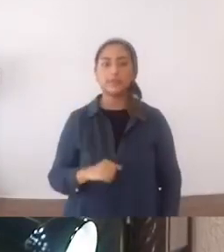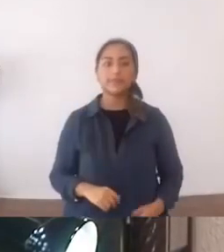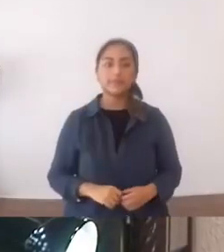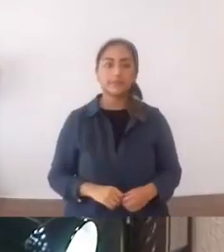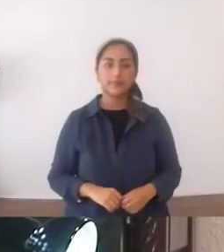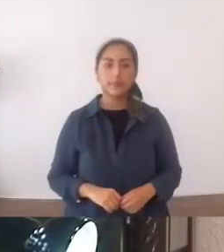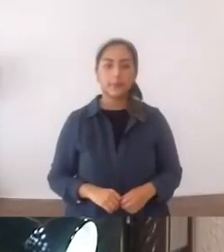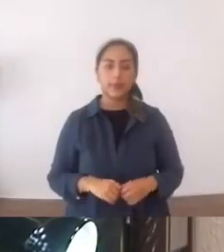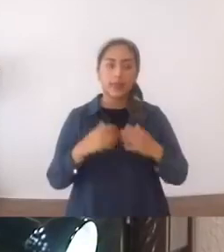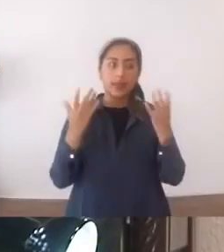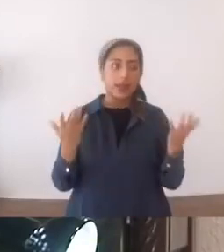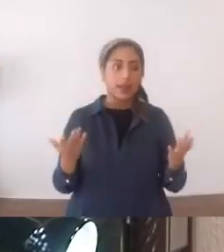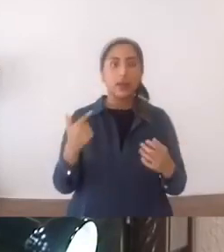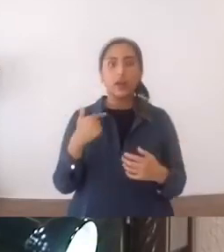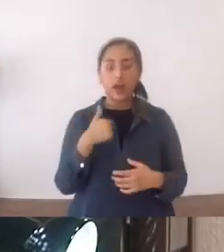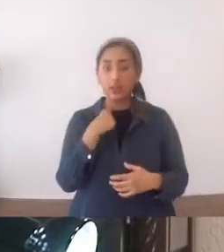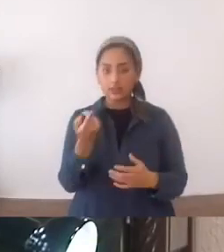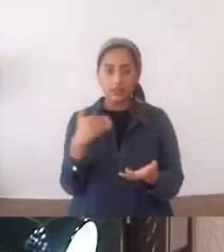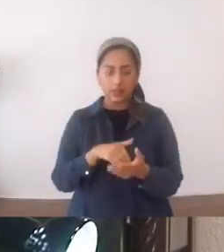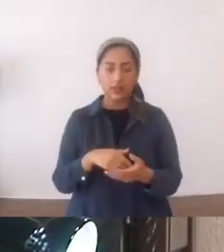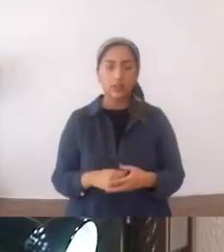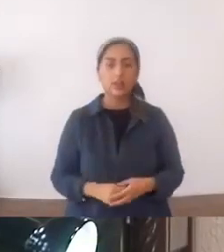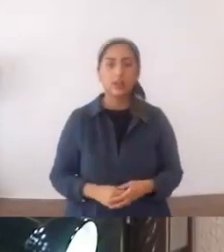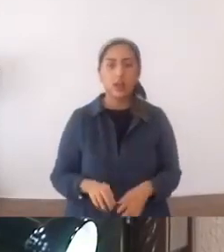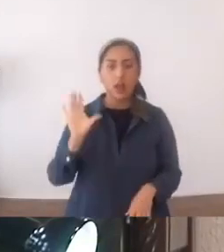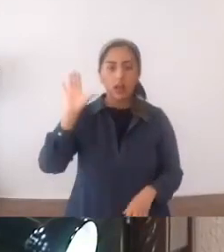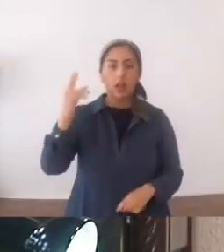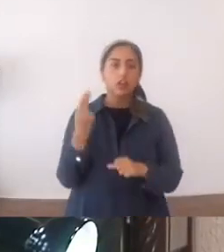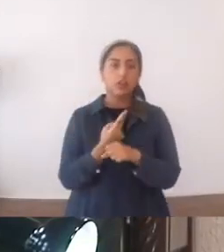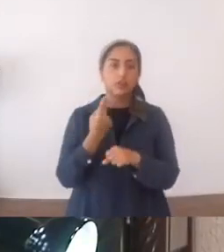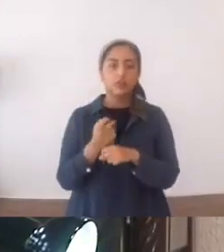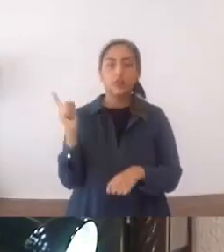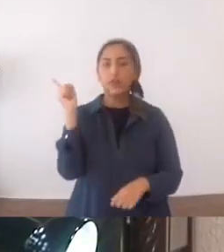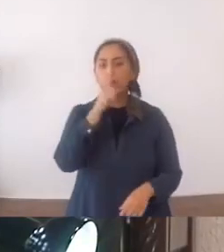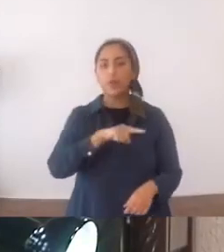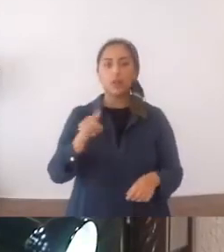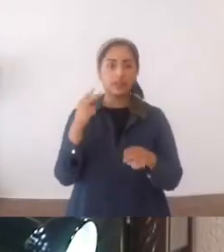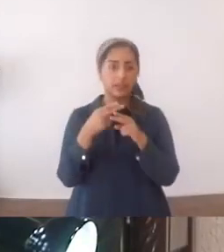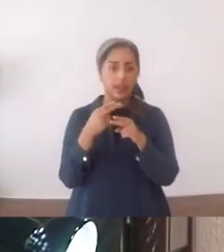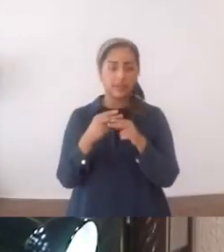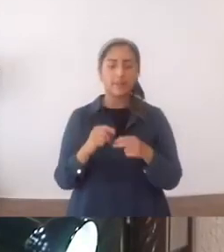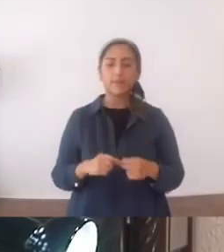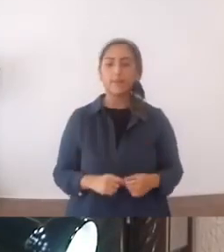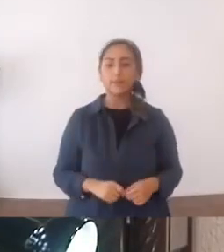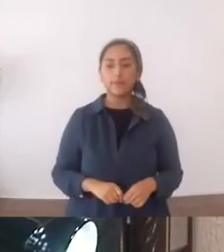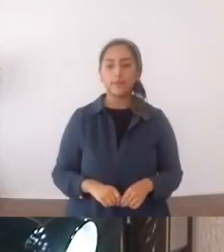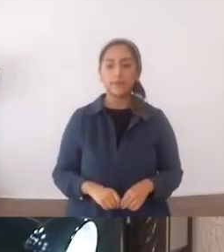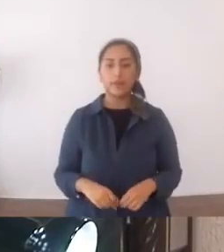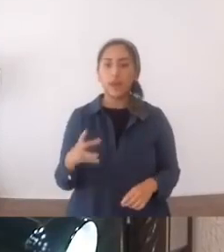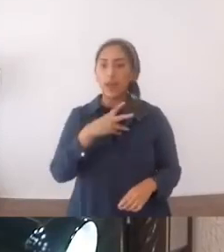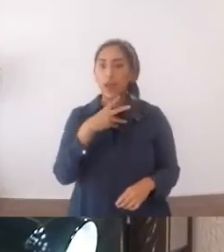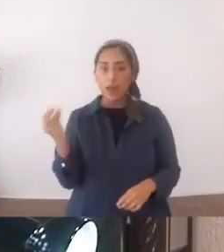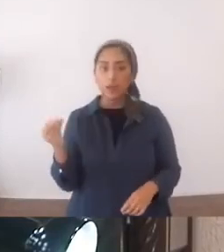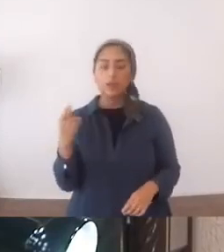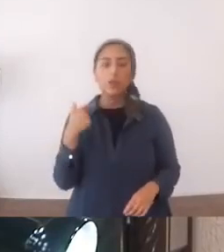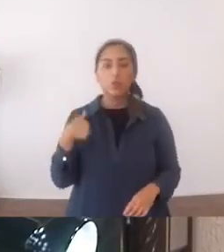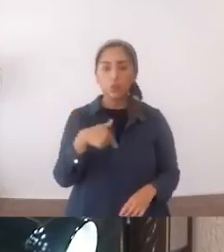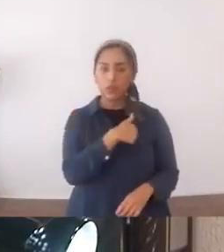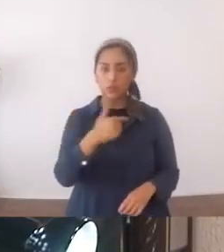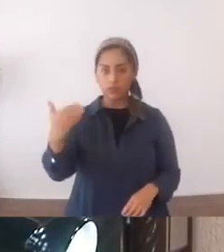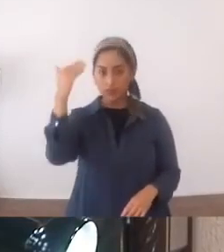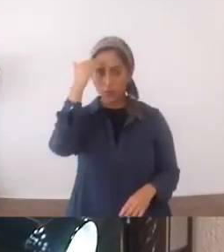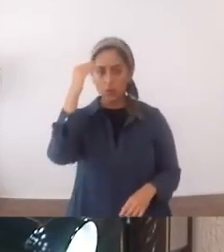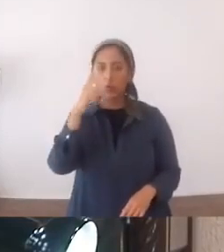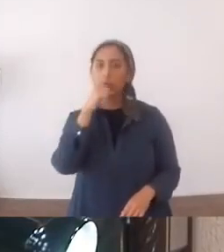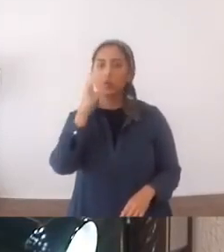Joshua inmundo. is unclean. Lógico, vuelvo a repetir. Of course, I repeat Él utiliza el again. nombre falso He uses the fake name,